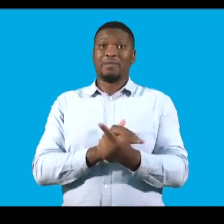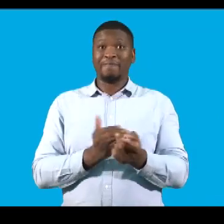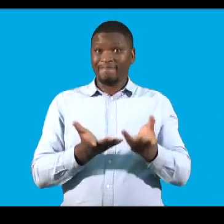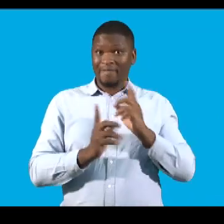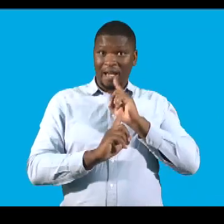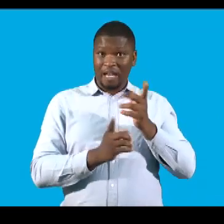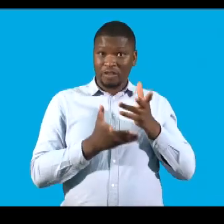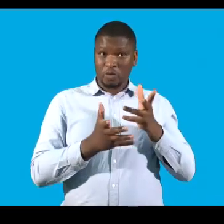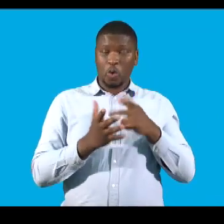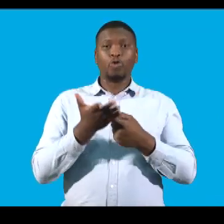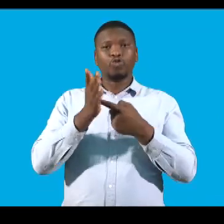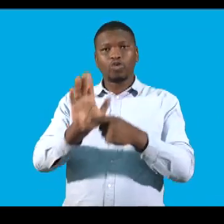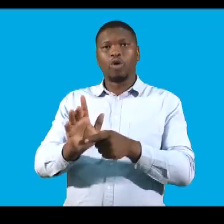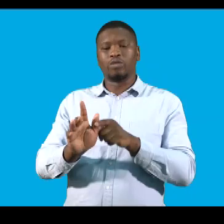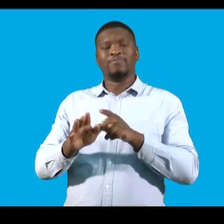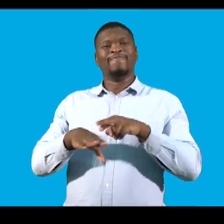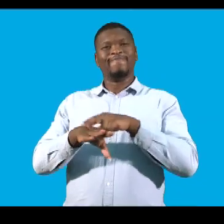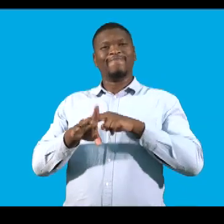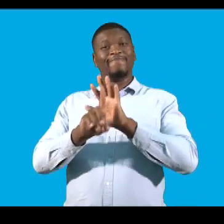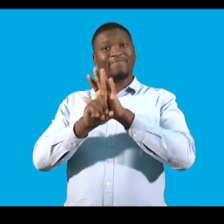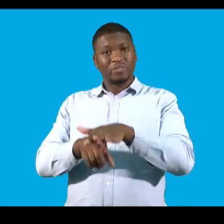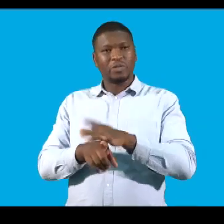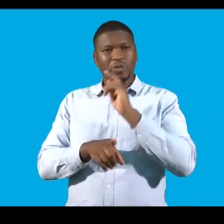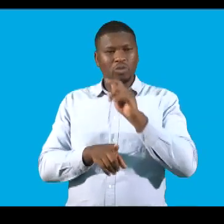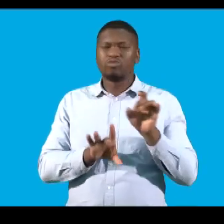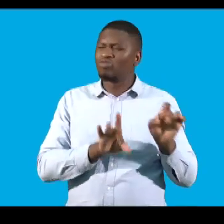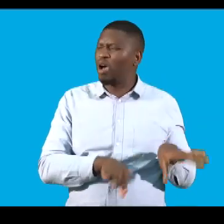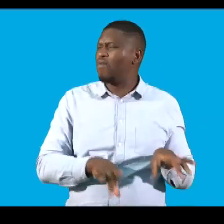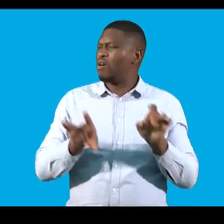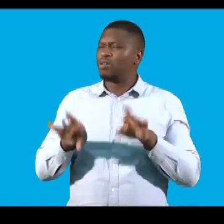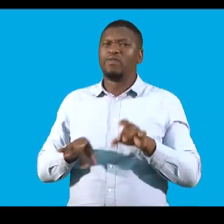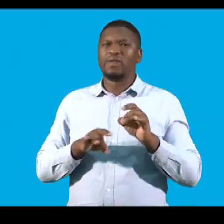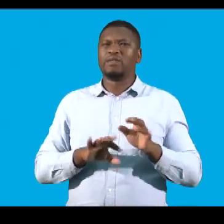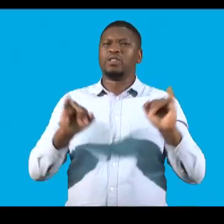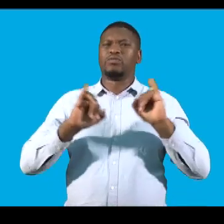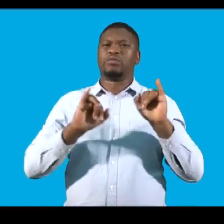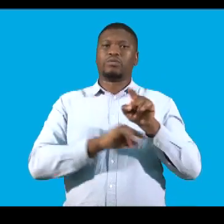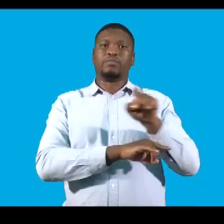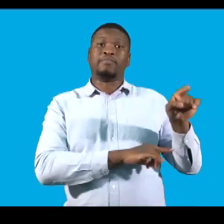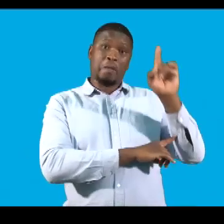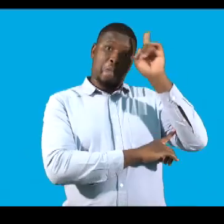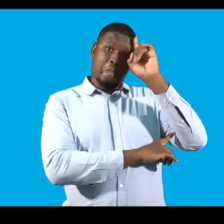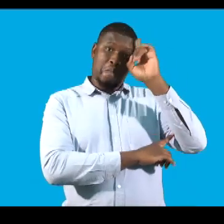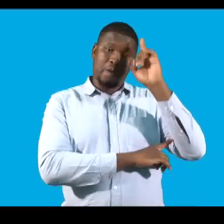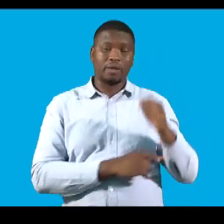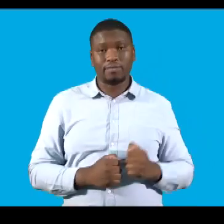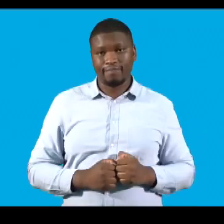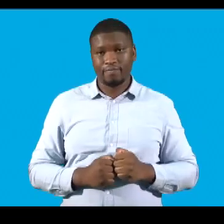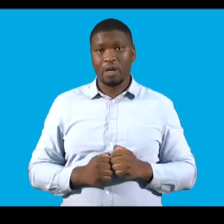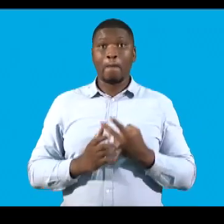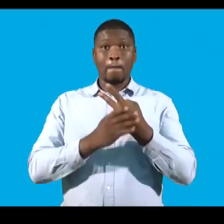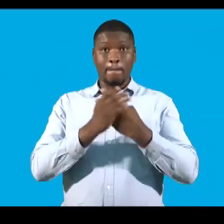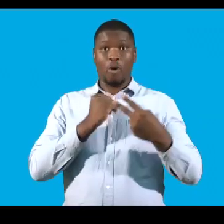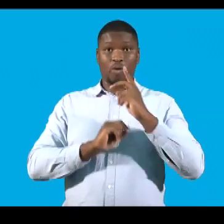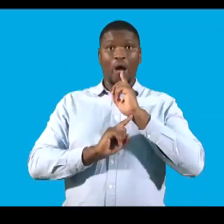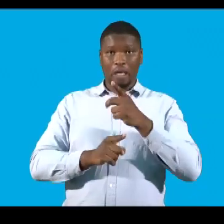This effectively conveys how the apartheid regime inflicted suffering on people of color. Both